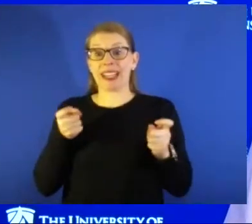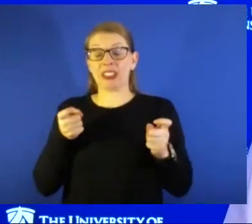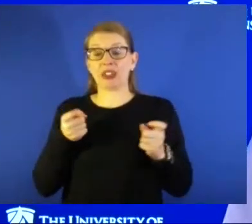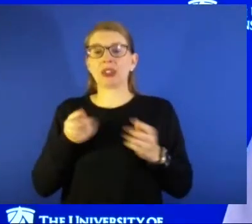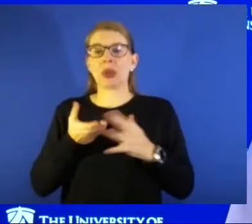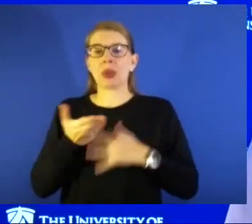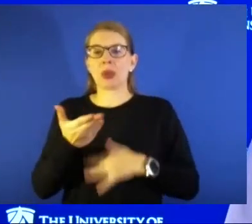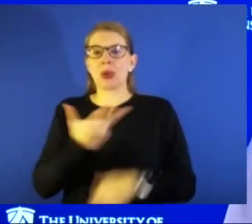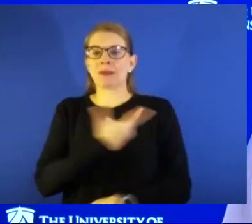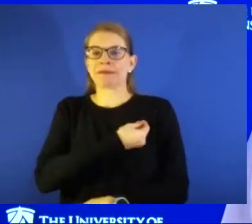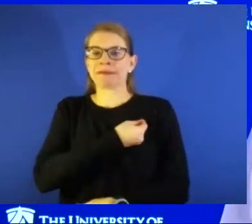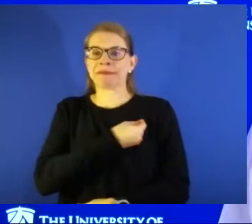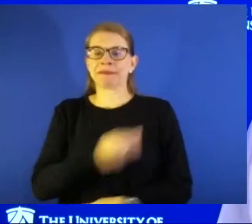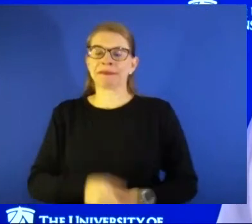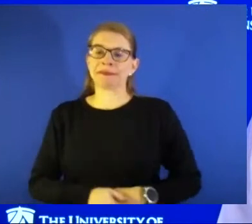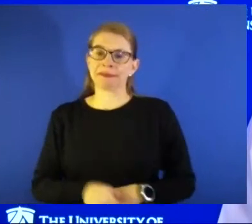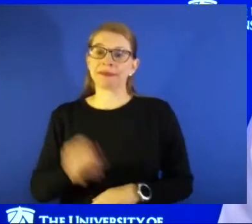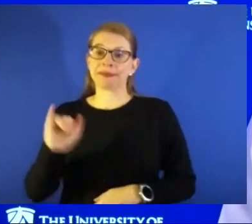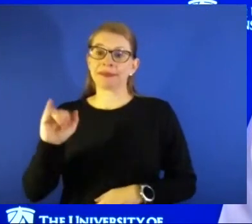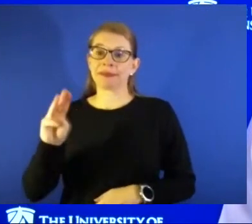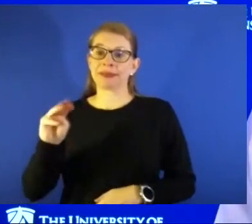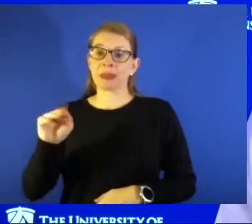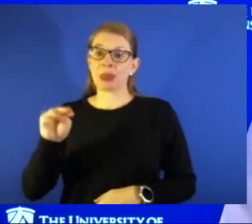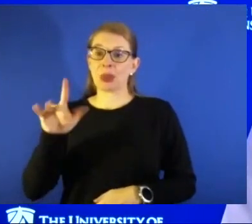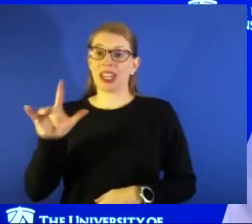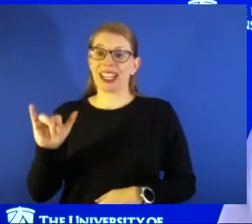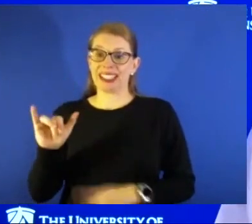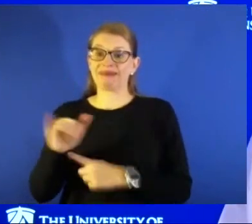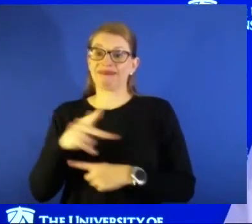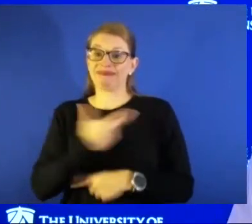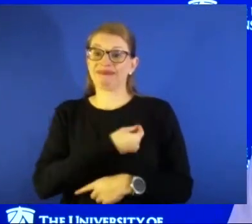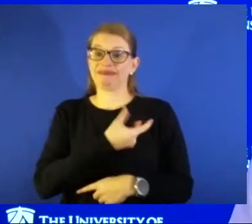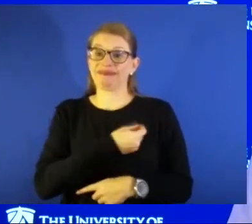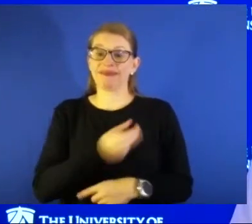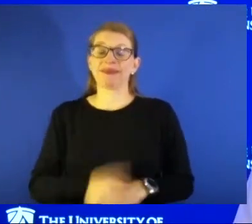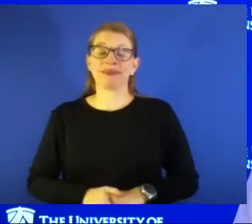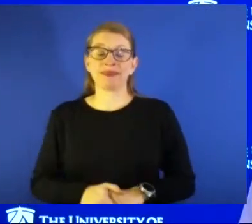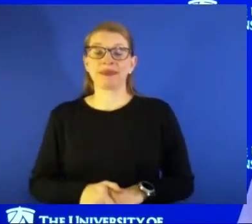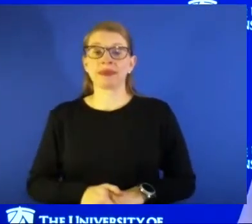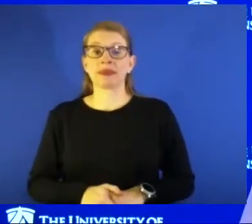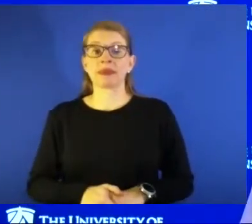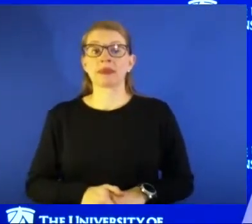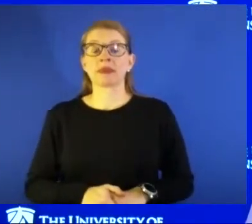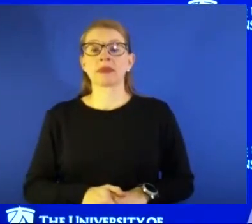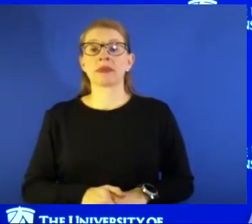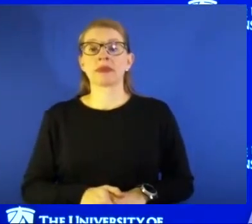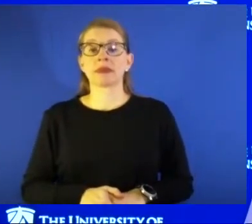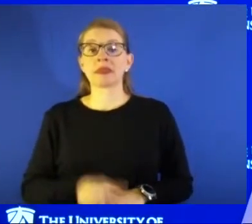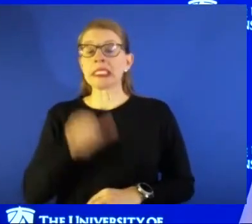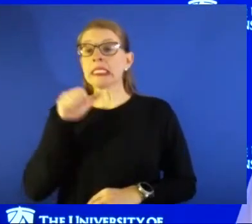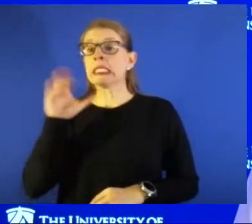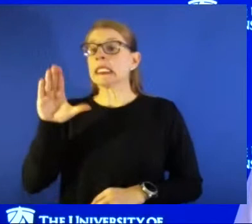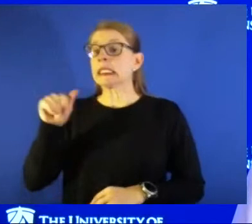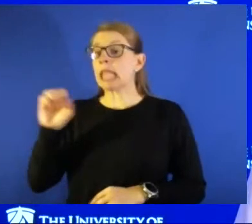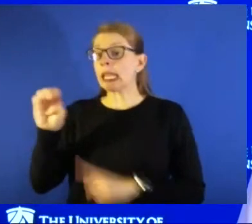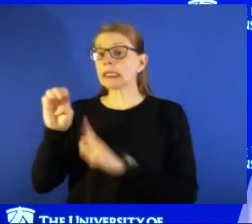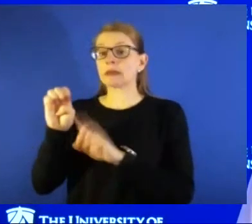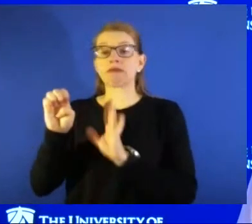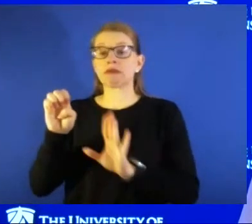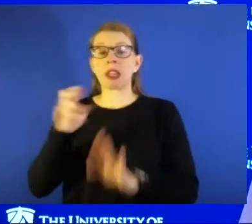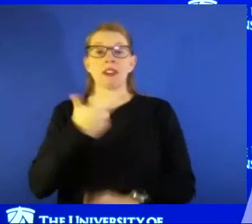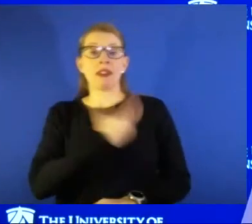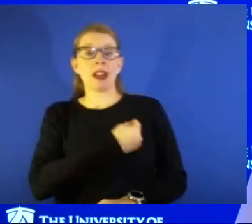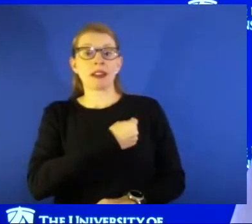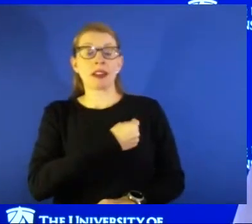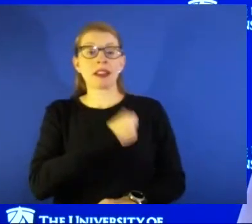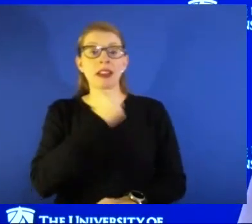vaccination immunity and doing that to help reduce, again, not so much the cases. The vaccination was never meant to